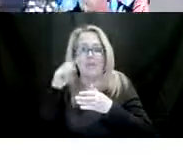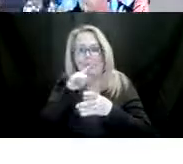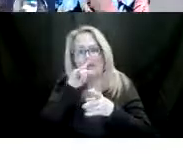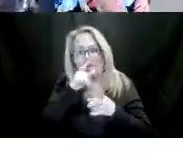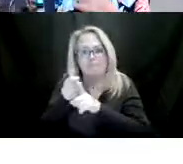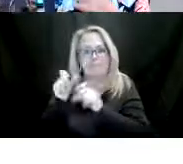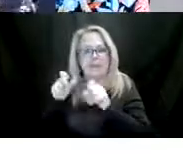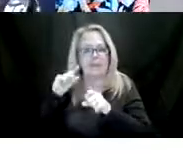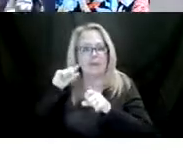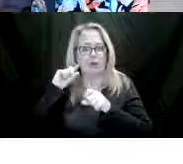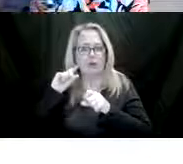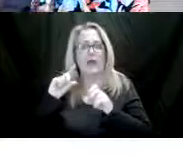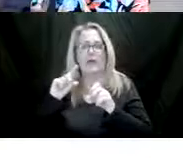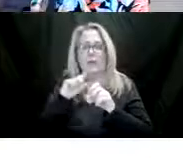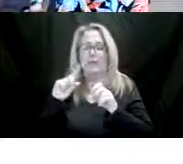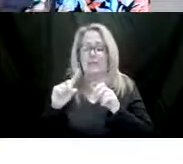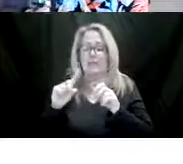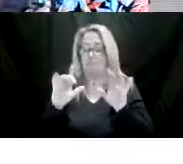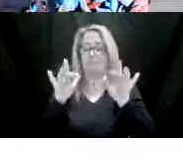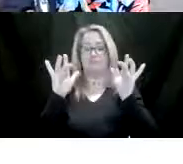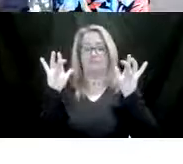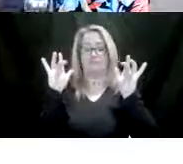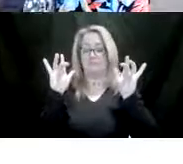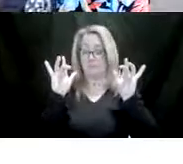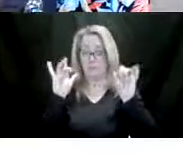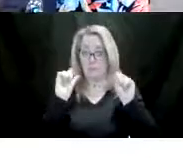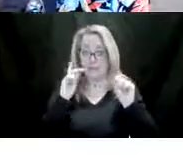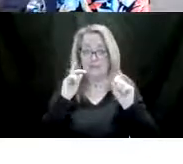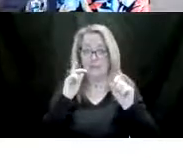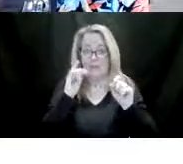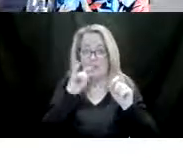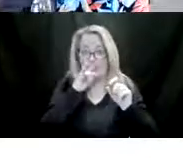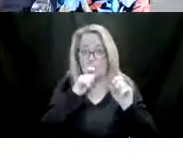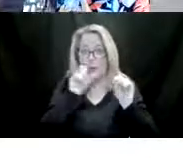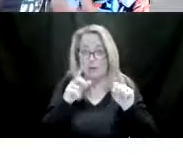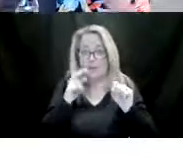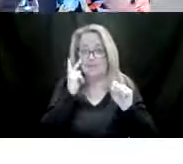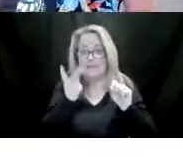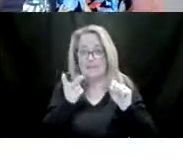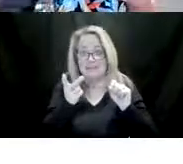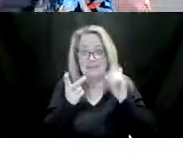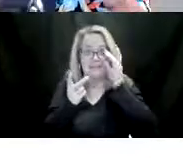sound. It has a nice shiny quality for those kids who are able to pick up,